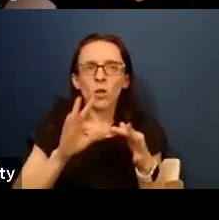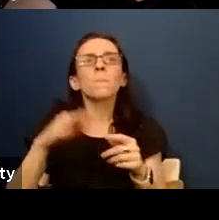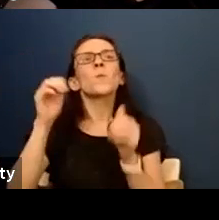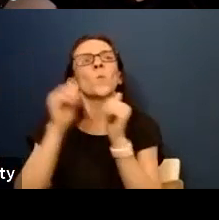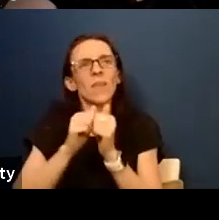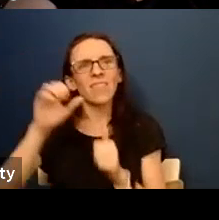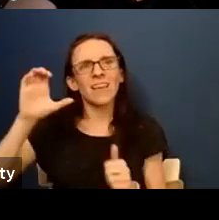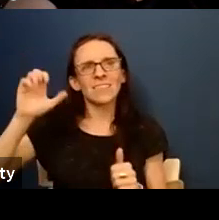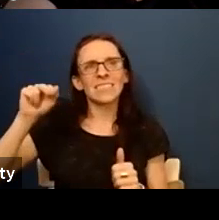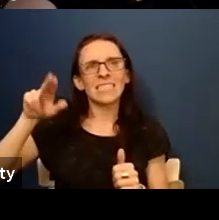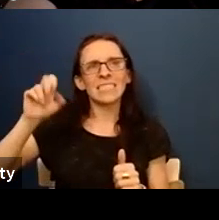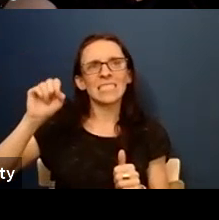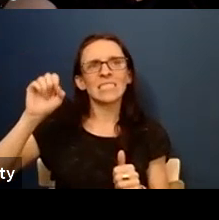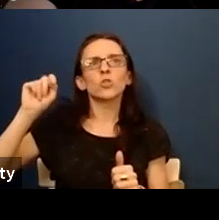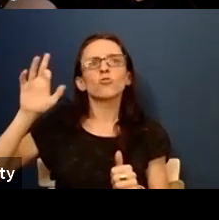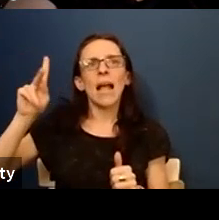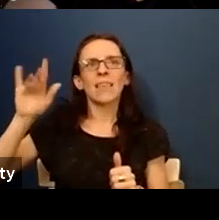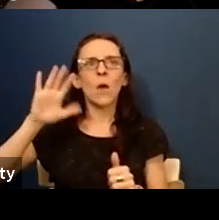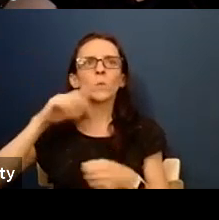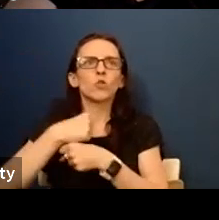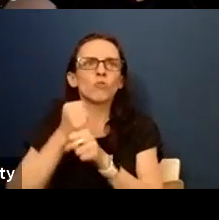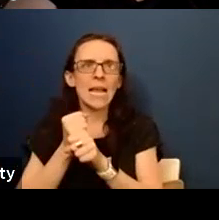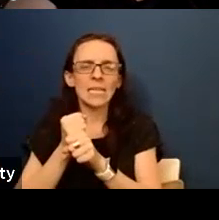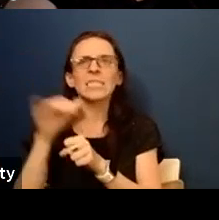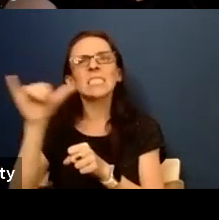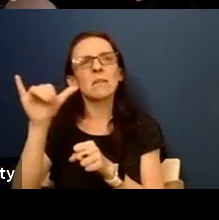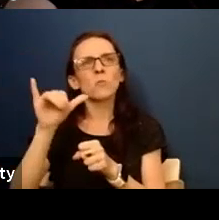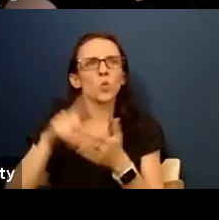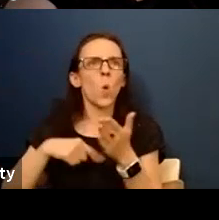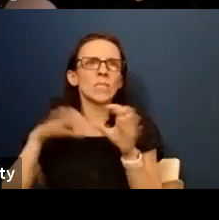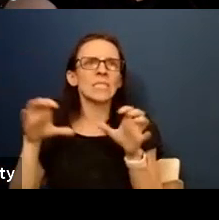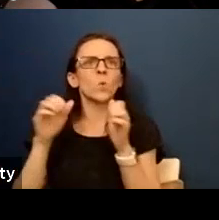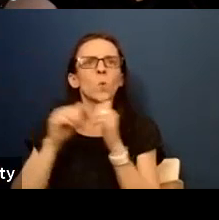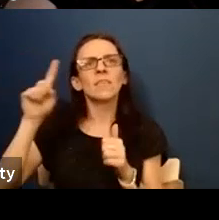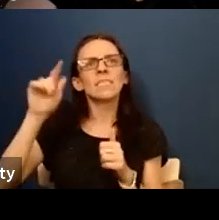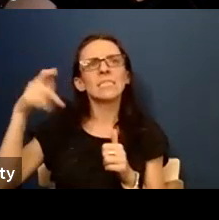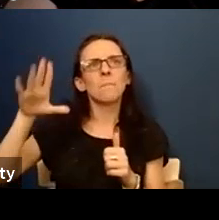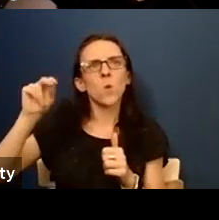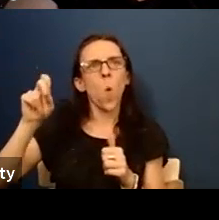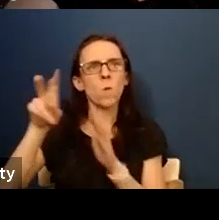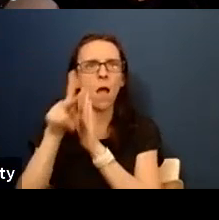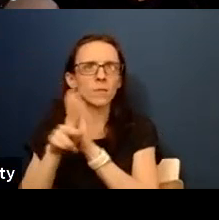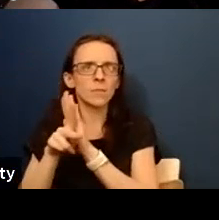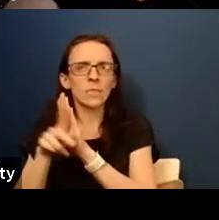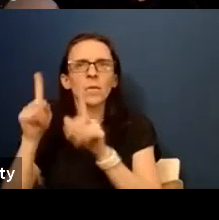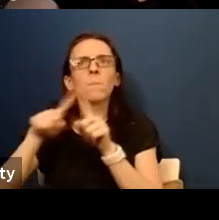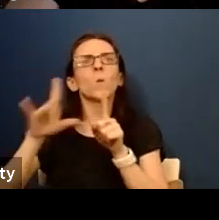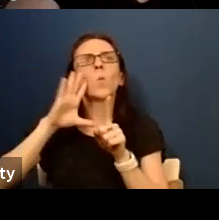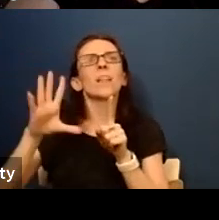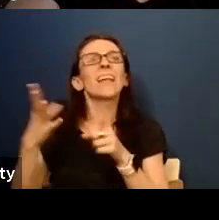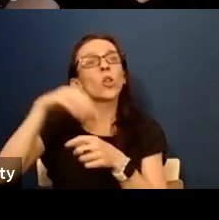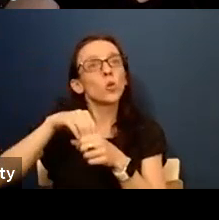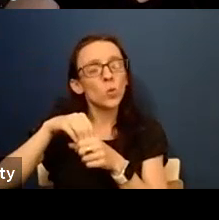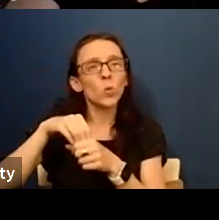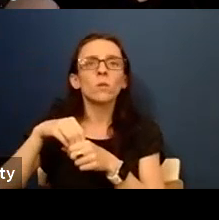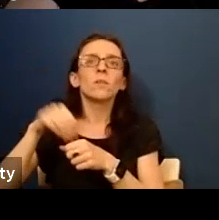tract that would be created similar to what we did with the zip code policy, but it would include, in addition to